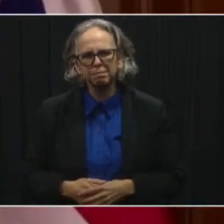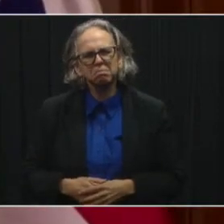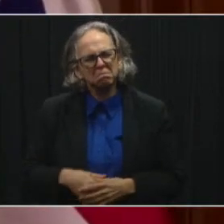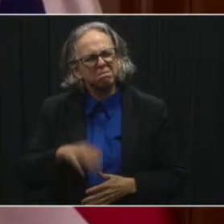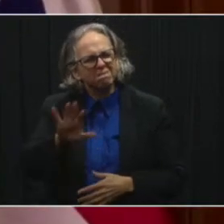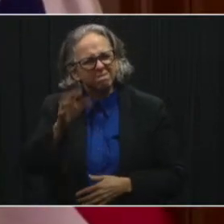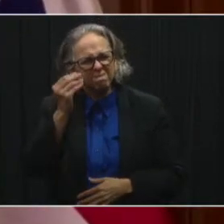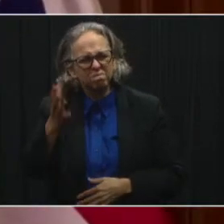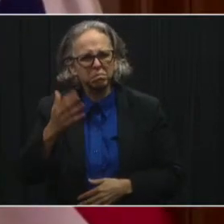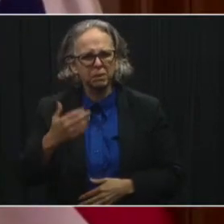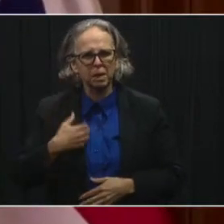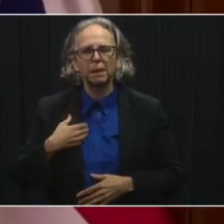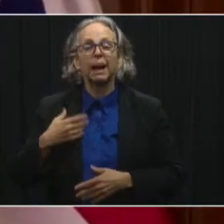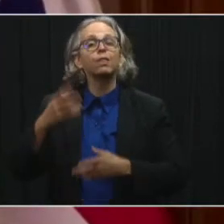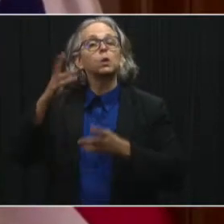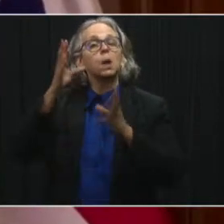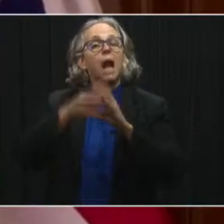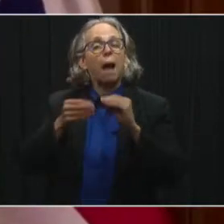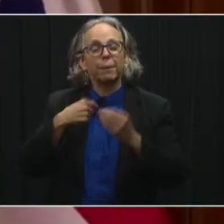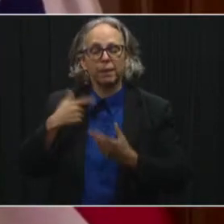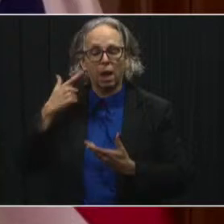today.